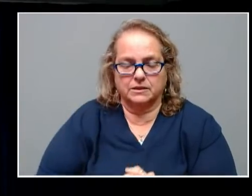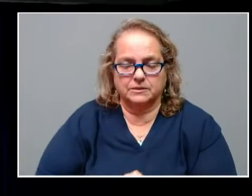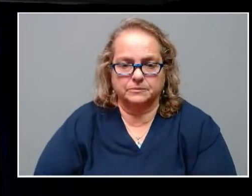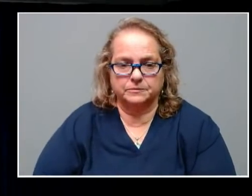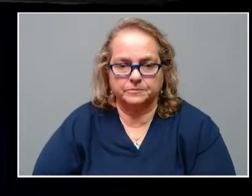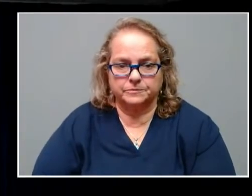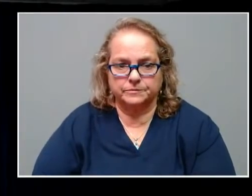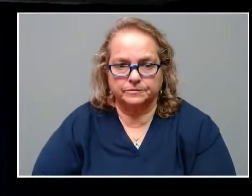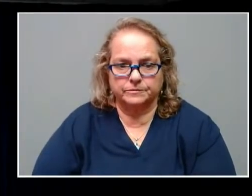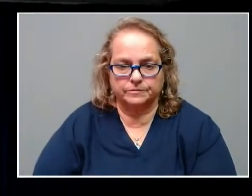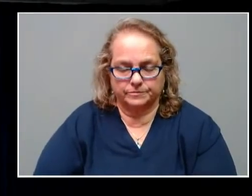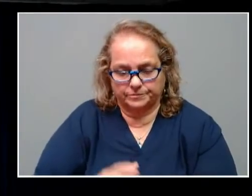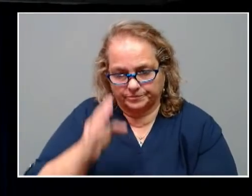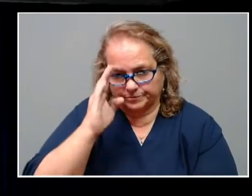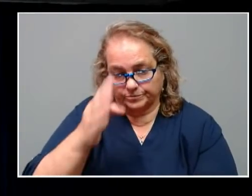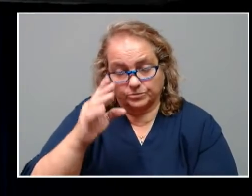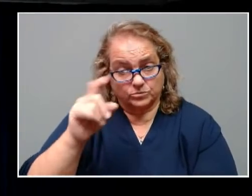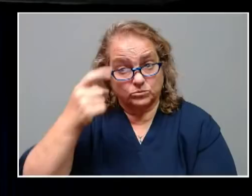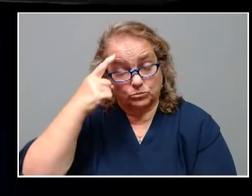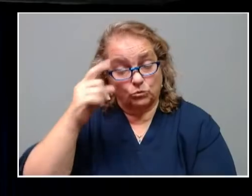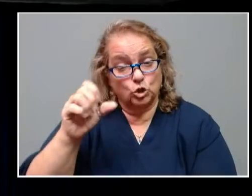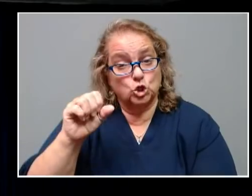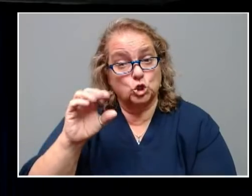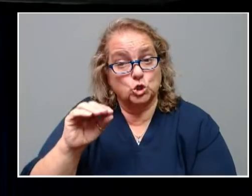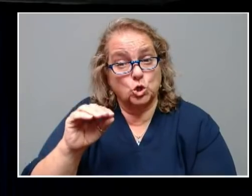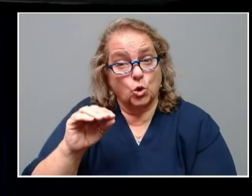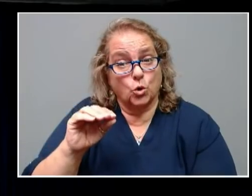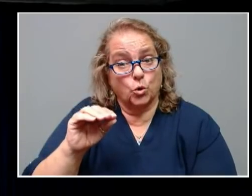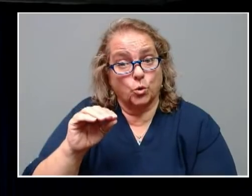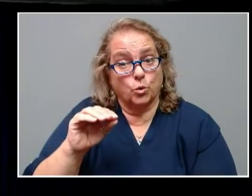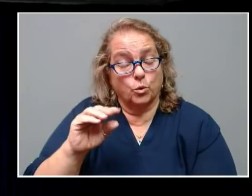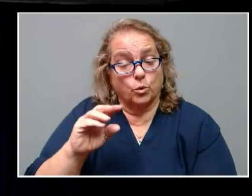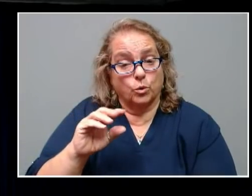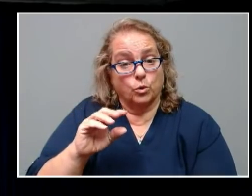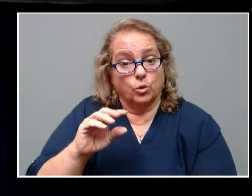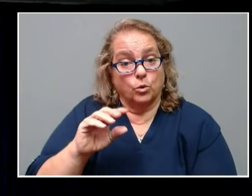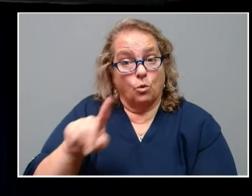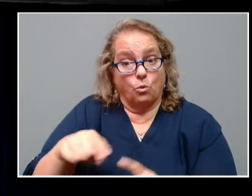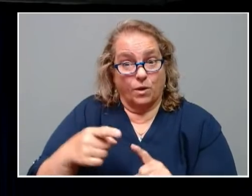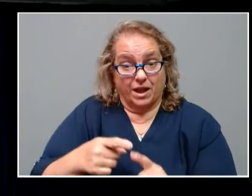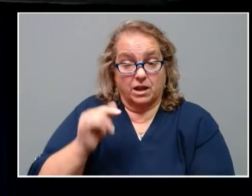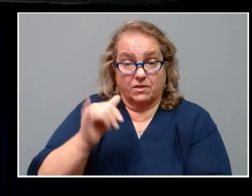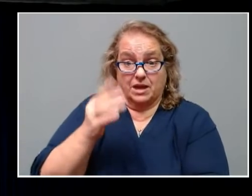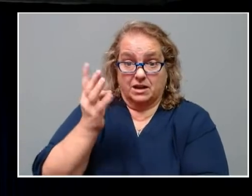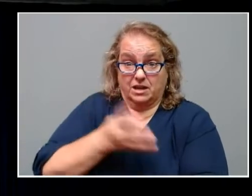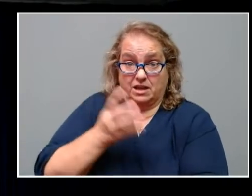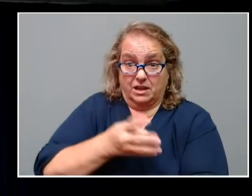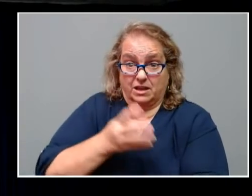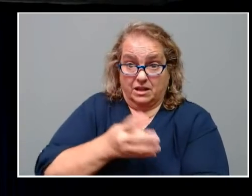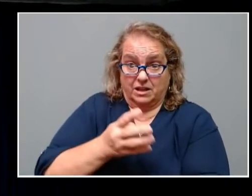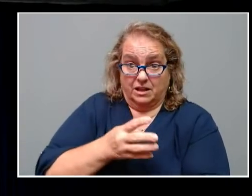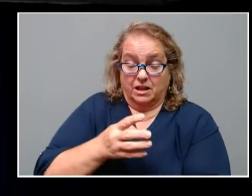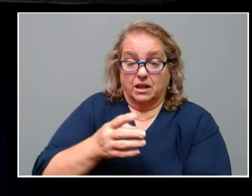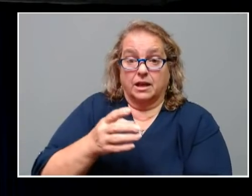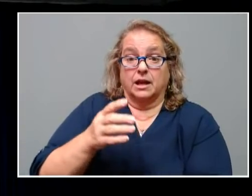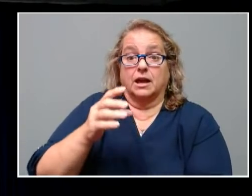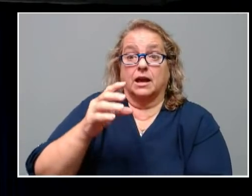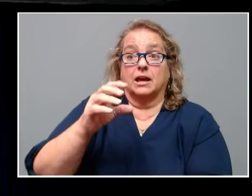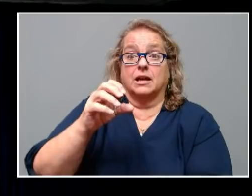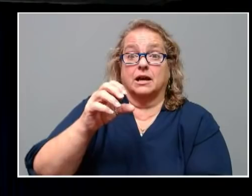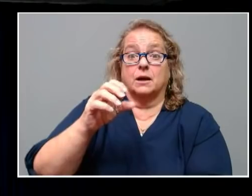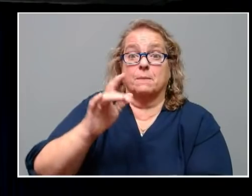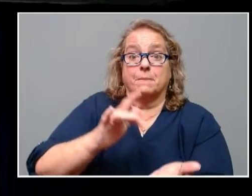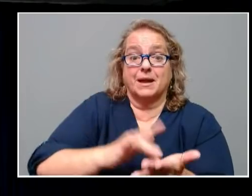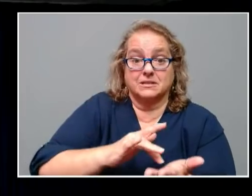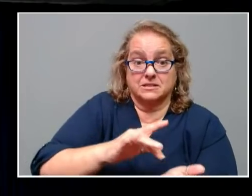Hi, Governor. So when the monoclonal antibody supply runs out, is there a backup